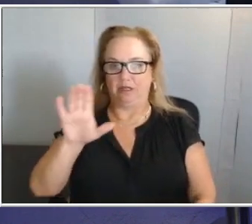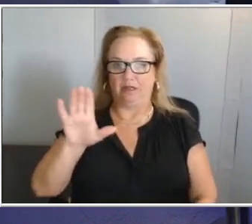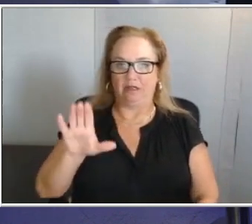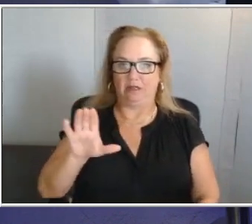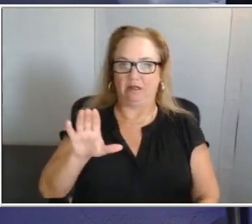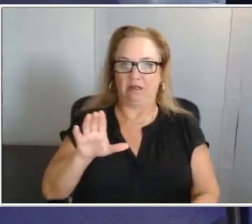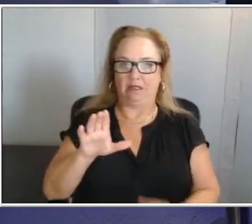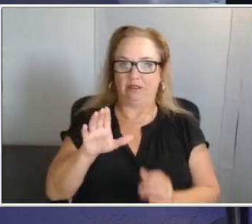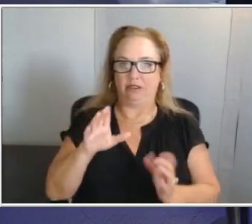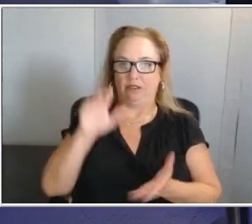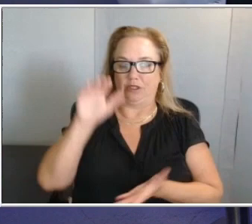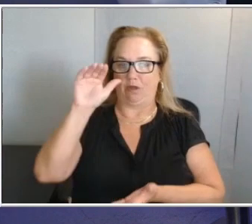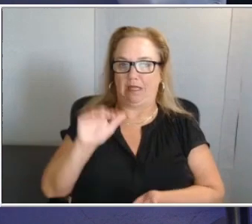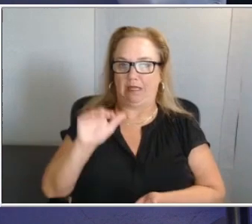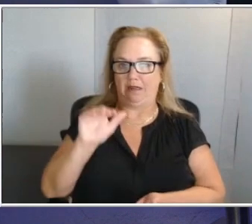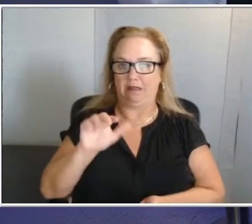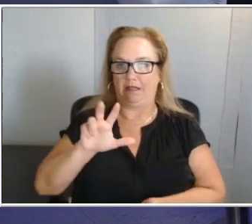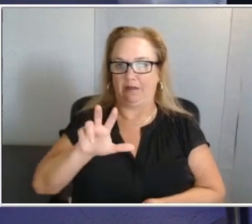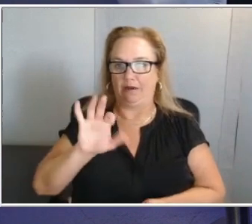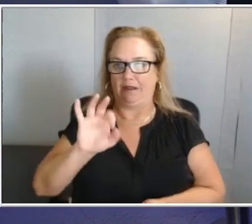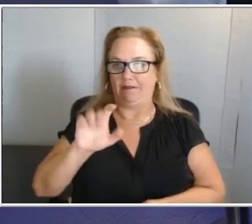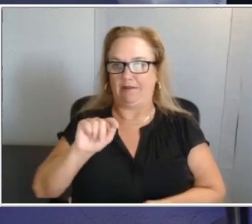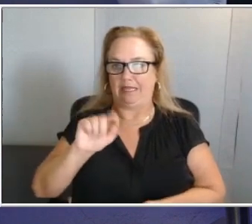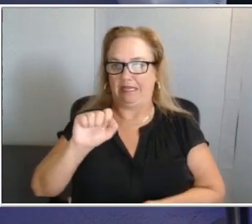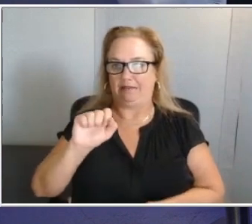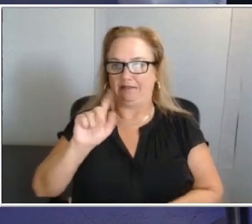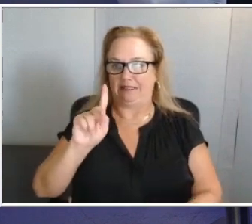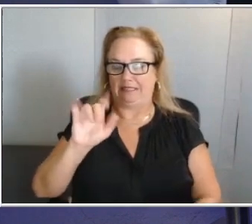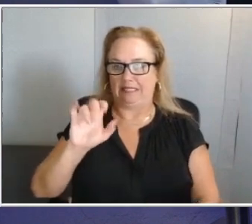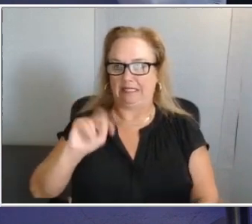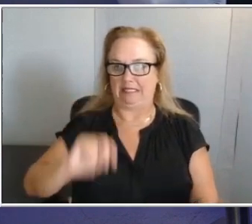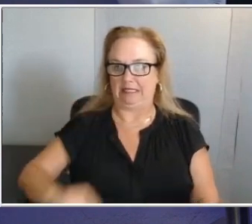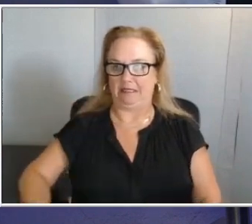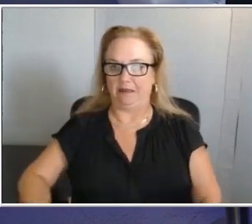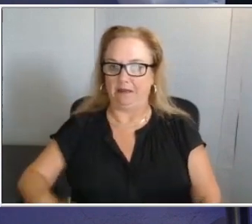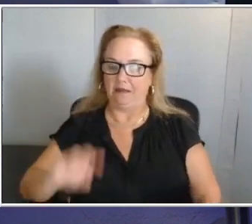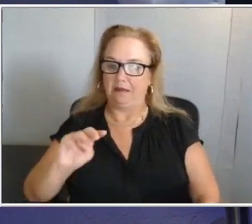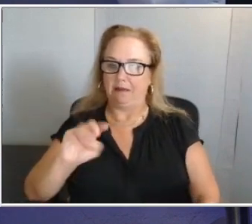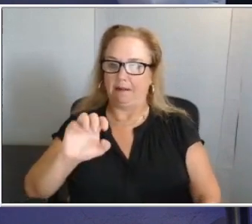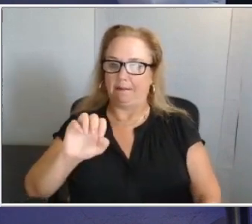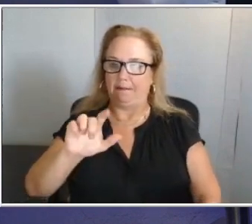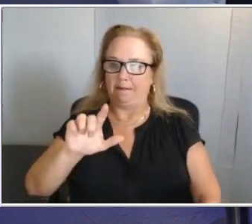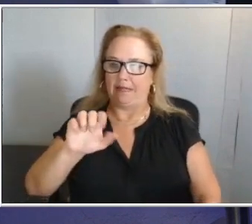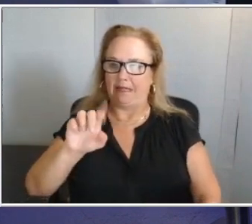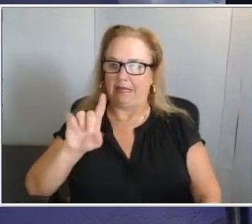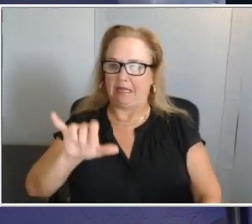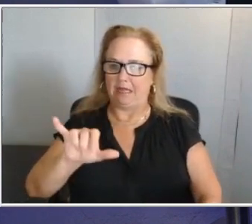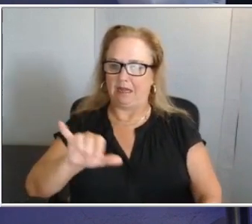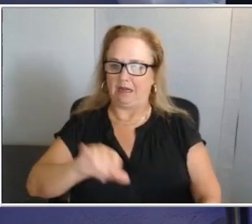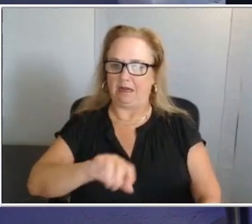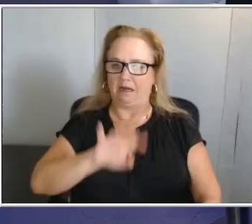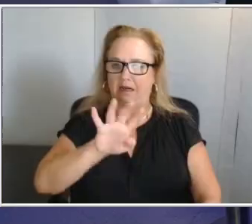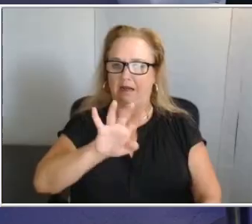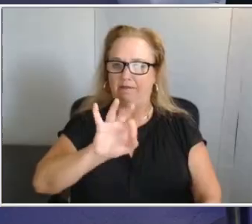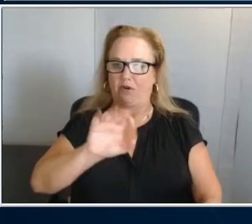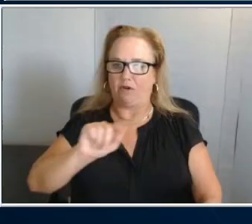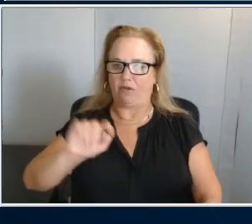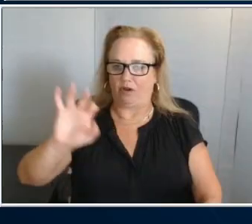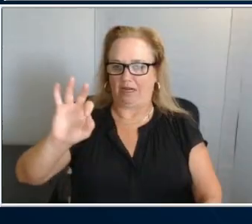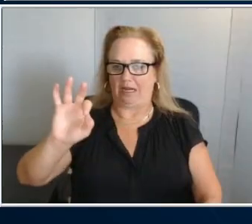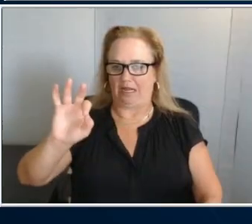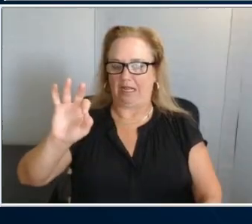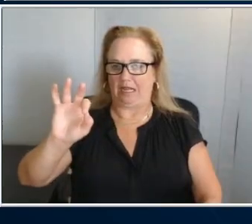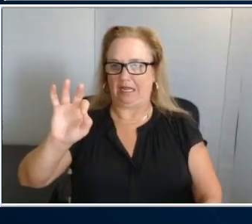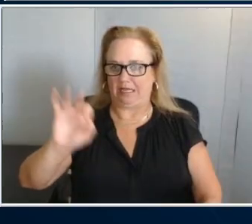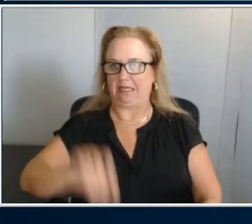so petite. It's like 3 feet of skin. Yeah. And Melody, how tall are you? 4 feet 9